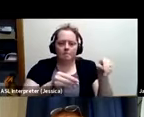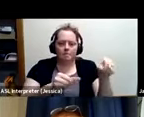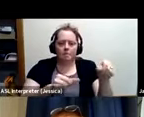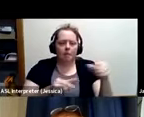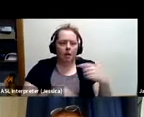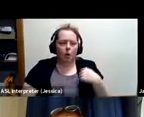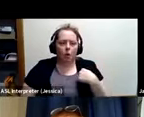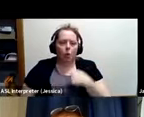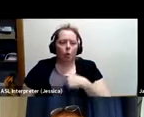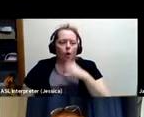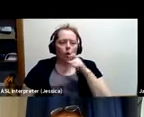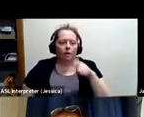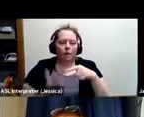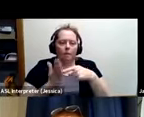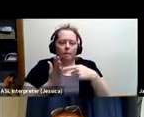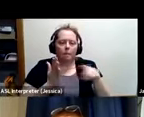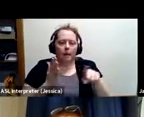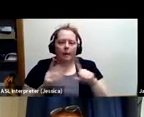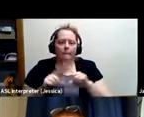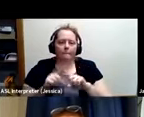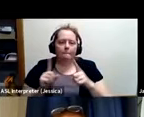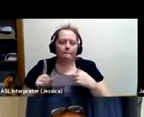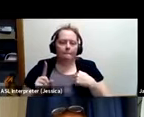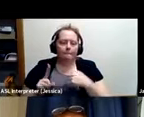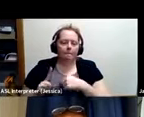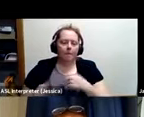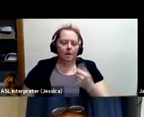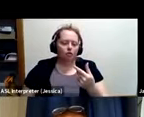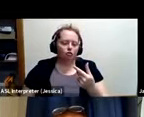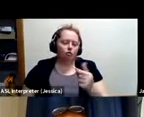Blackness for the white gaze, gaze spelled G-A-Y-Z-E.